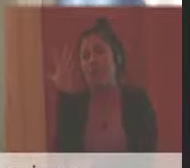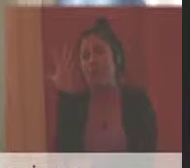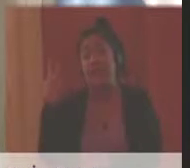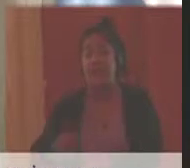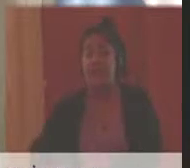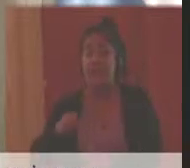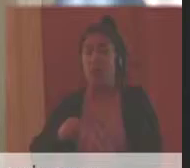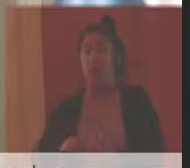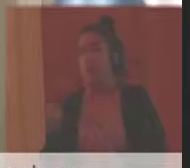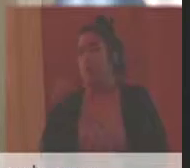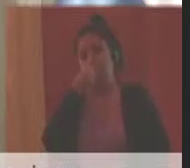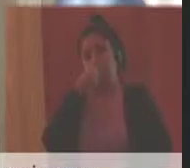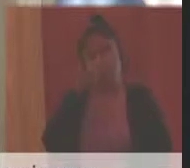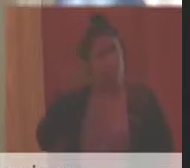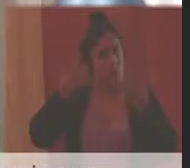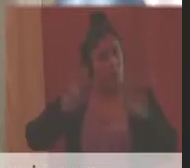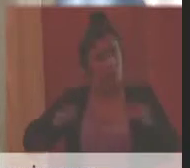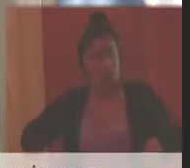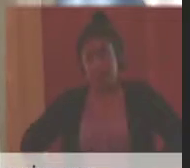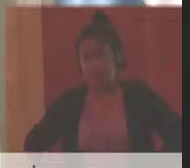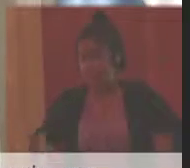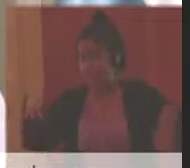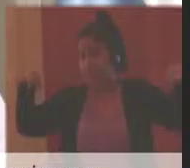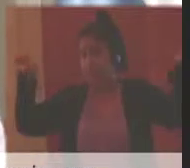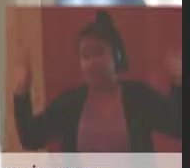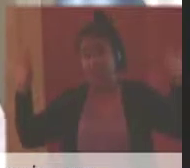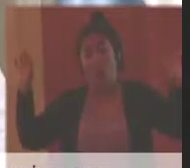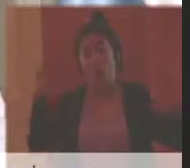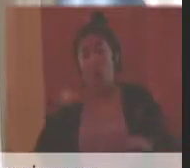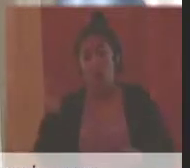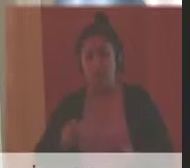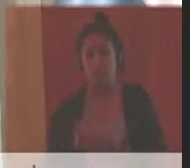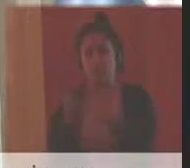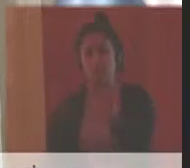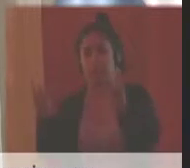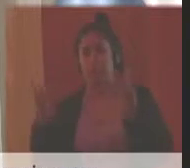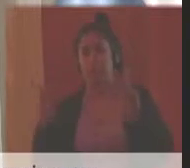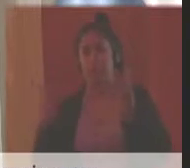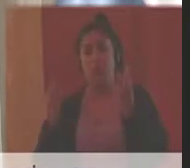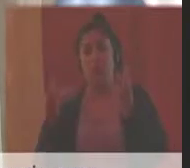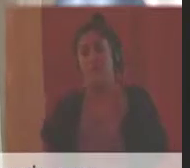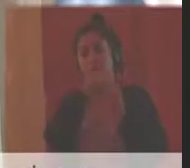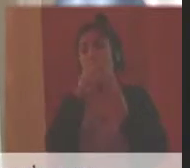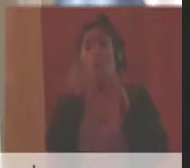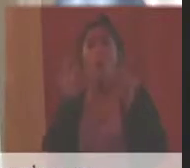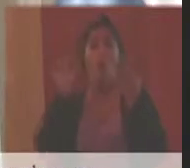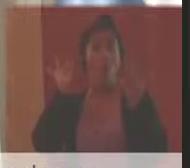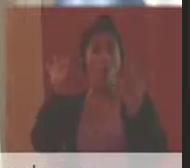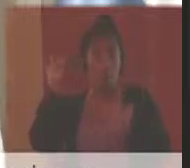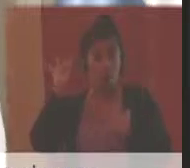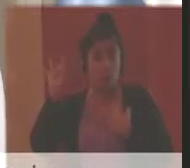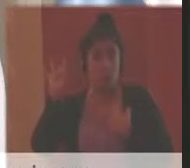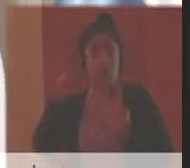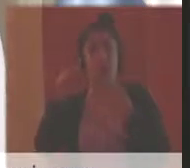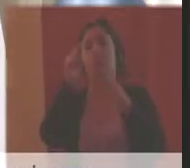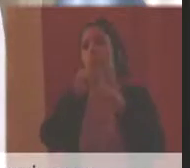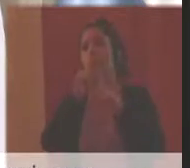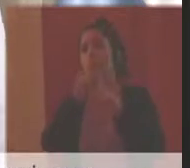its basic needs. And while out of eight cannot even satisfy the